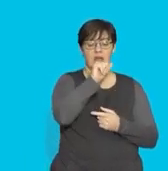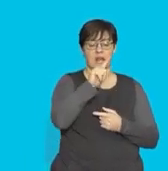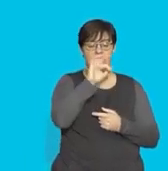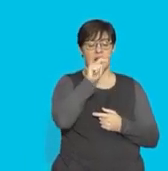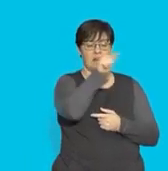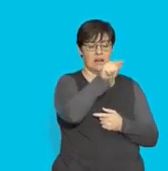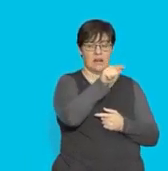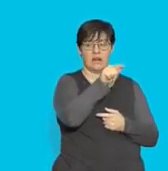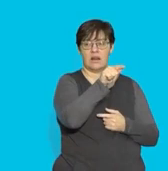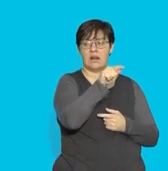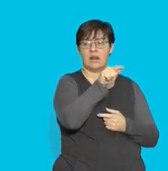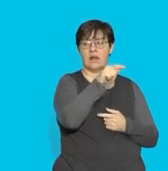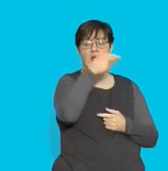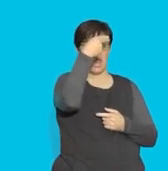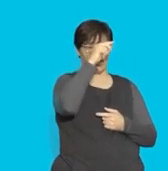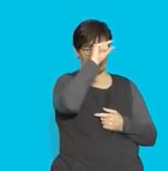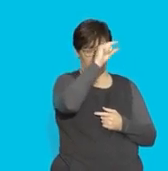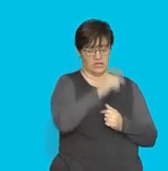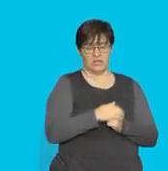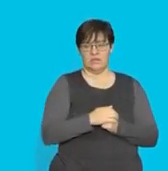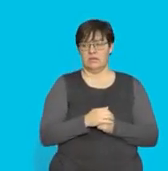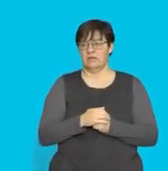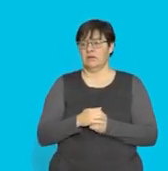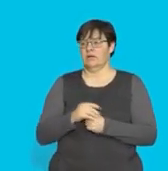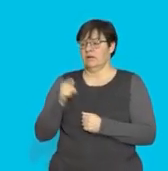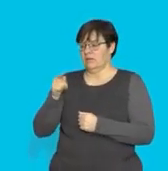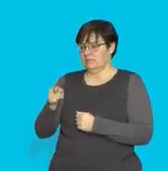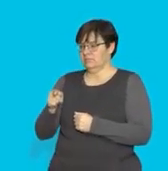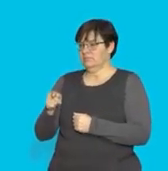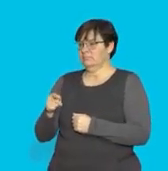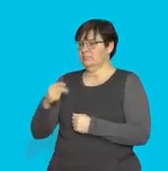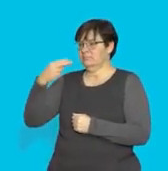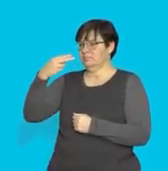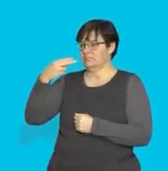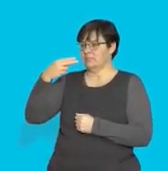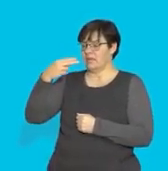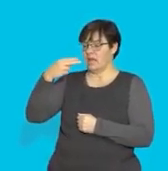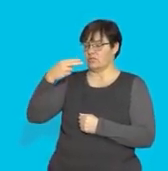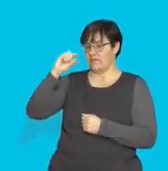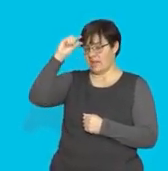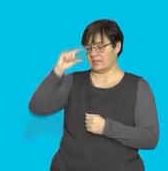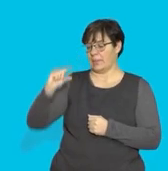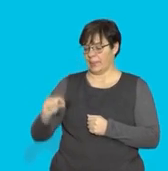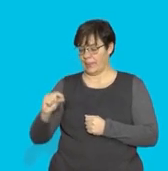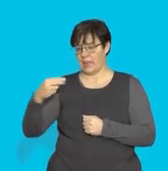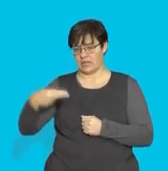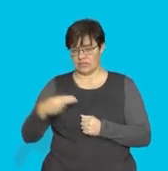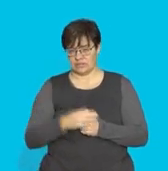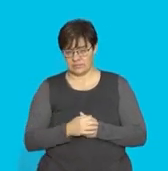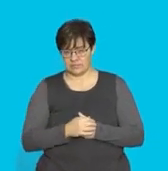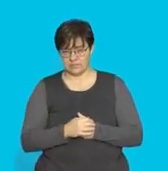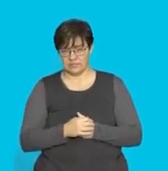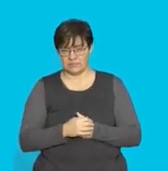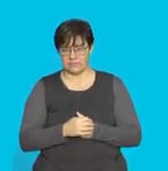to indicate the allele. So it's an unaffected male, so capital H, heterozygous female, small capital